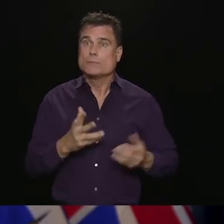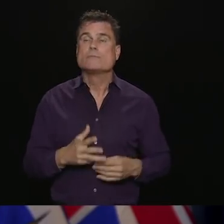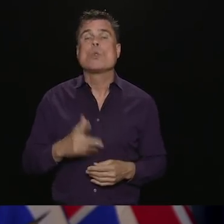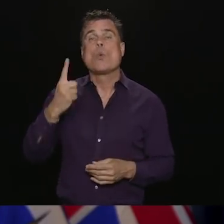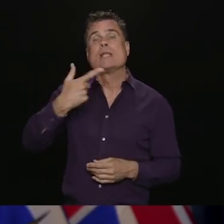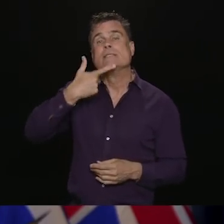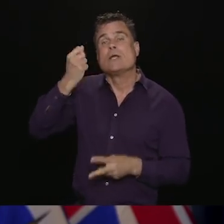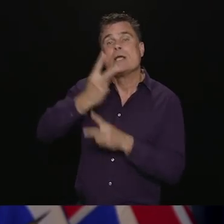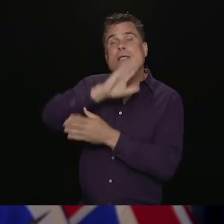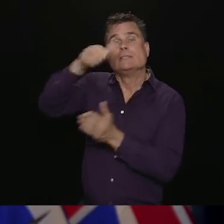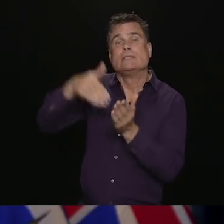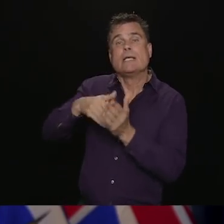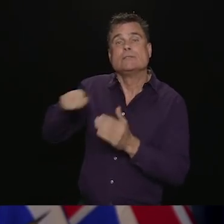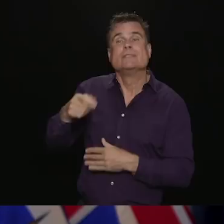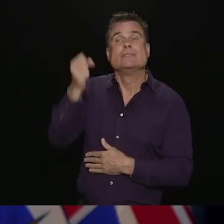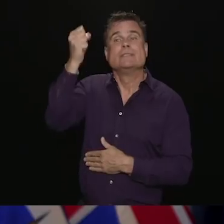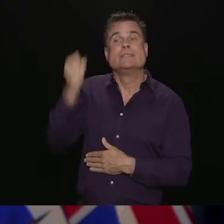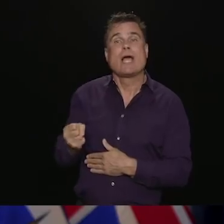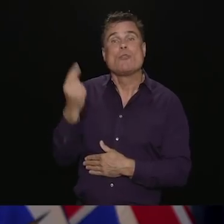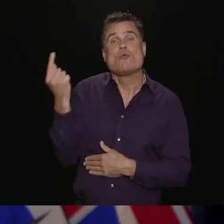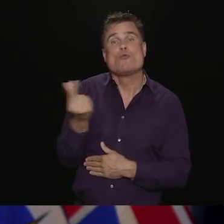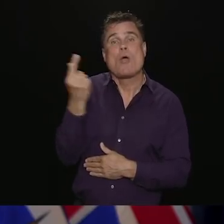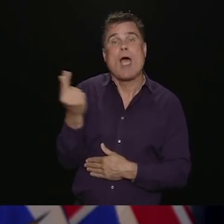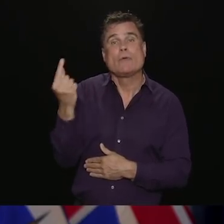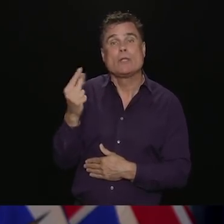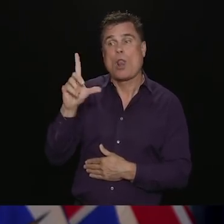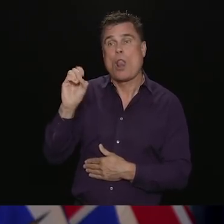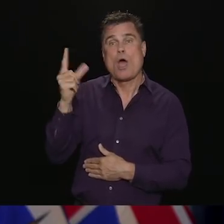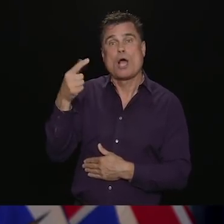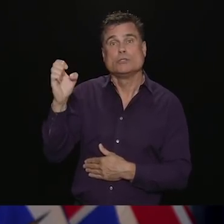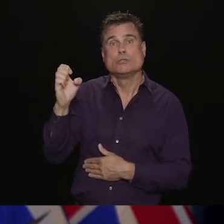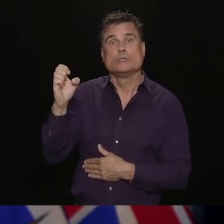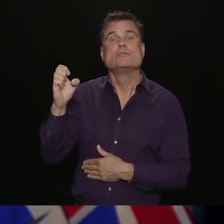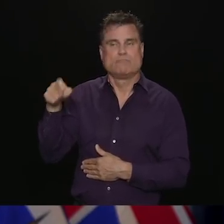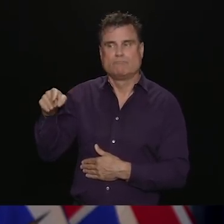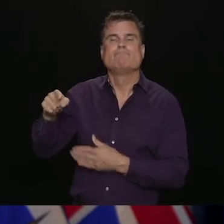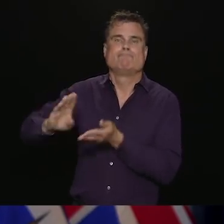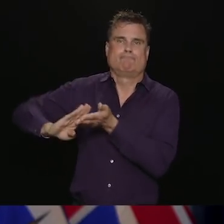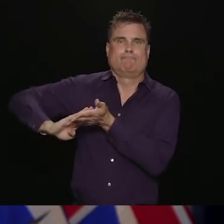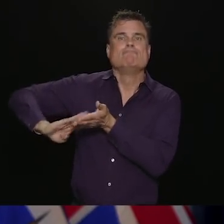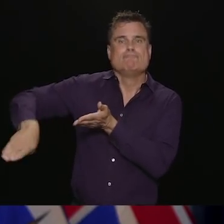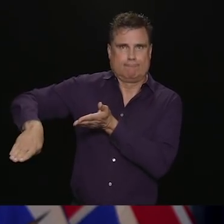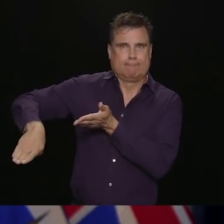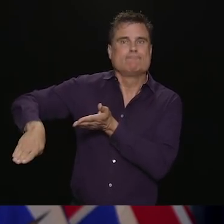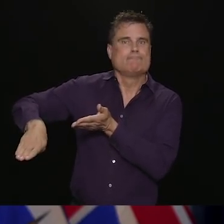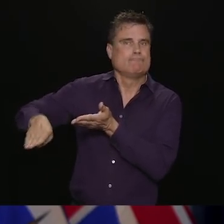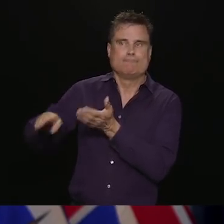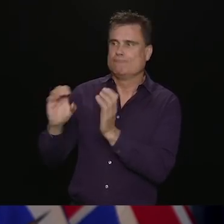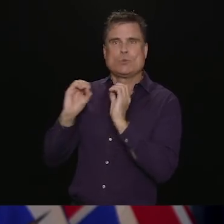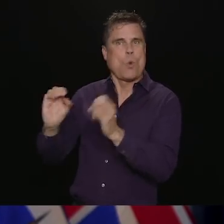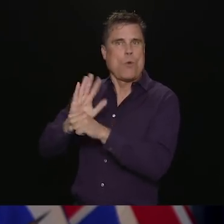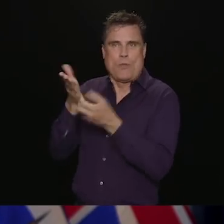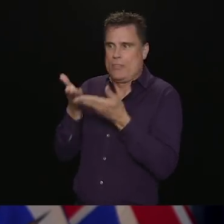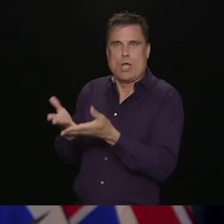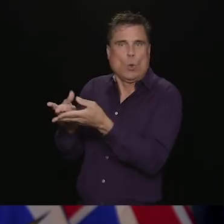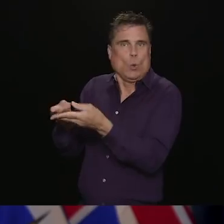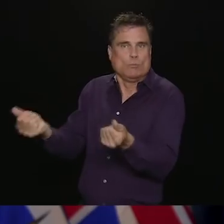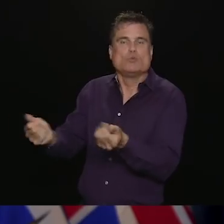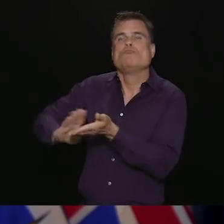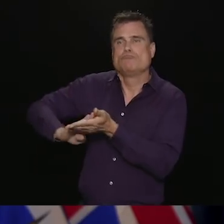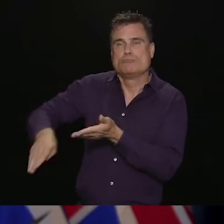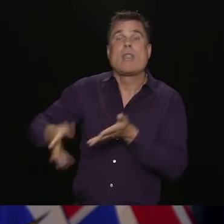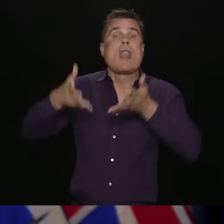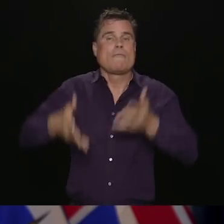Lodge outbreak at long-term care home has been declared over as of today. So that leaves us with